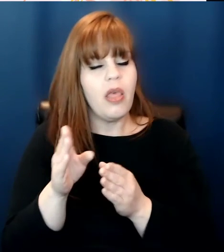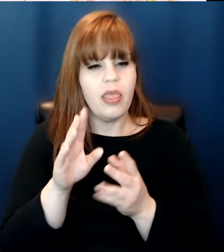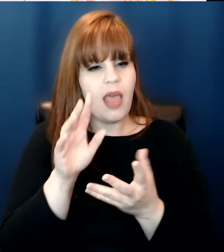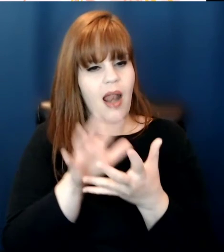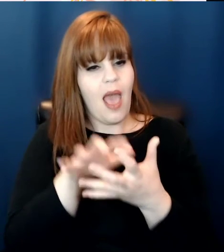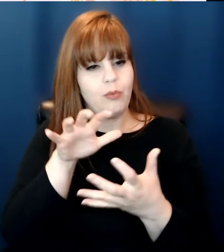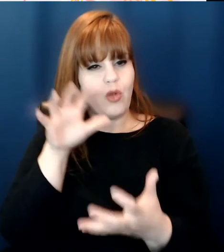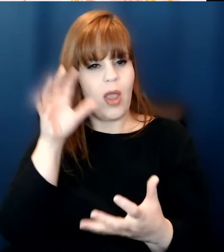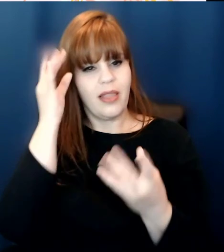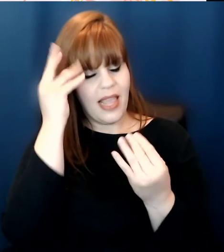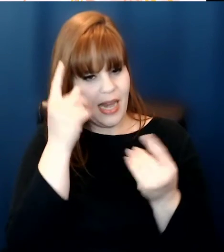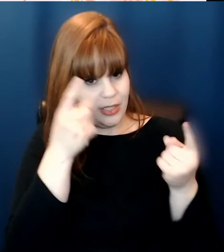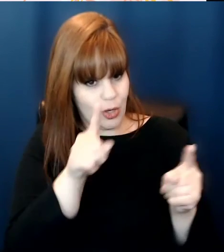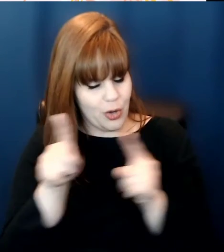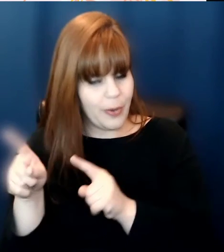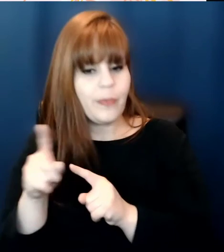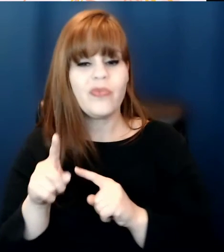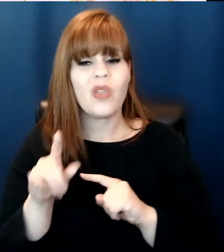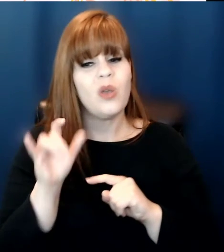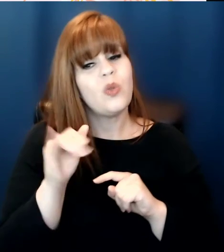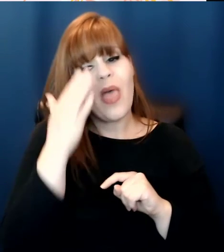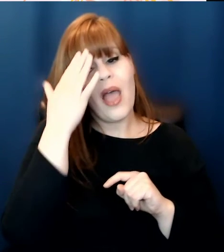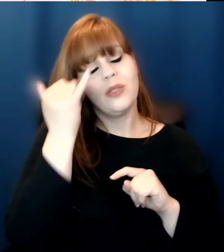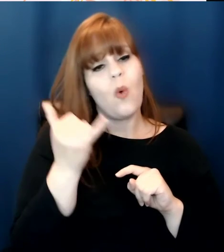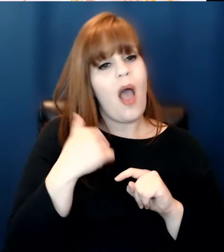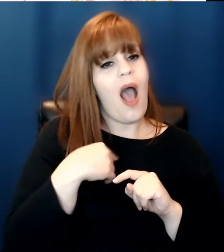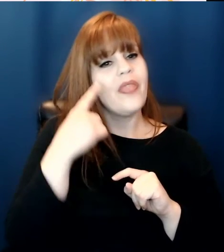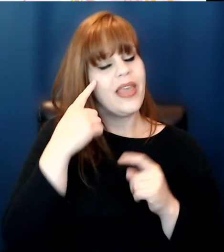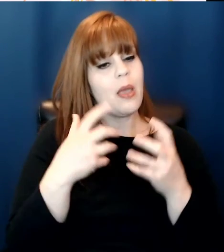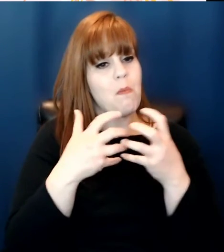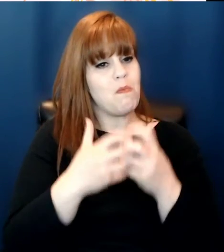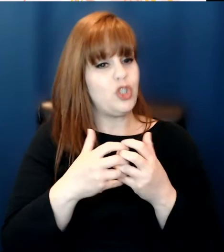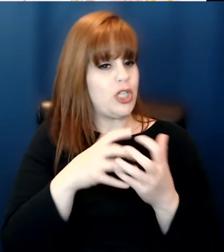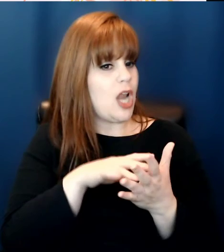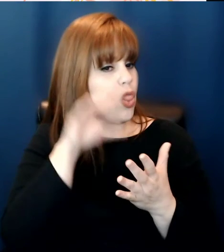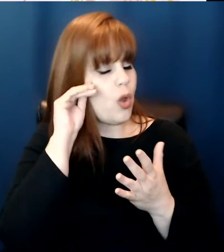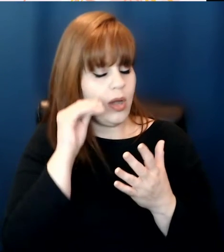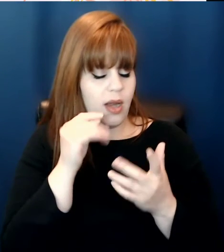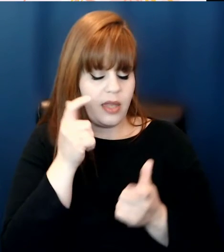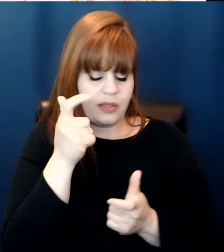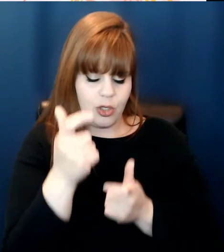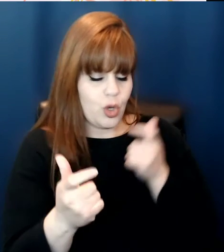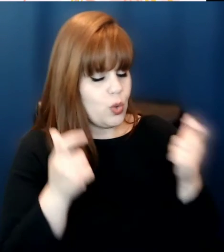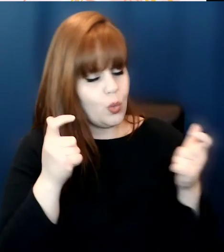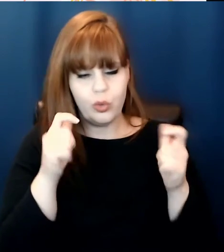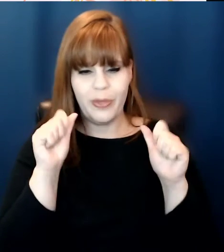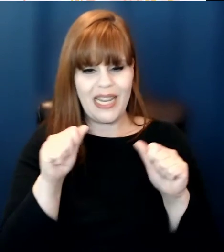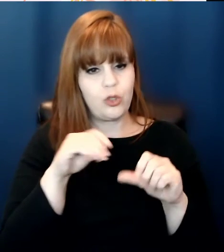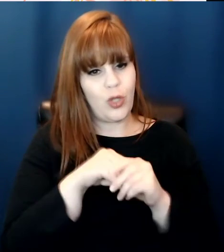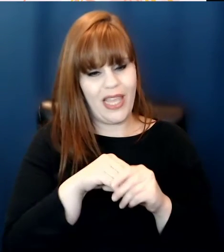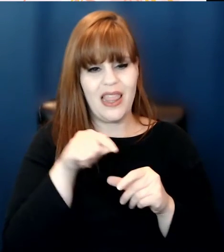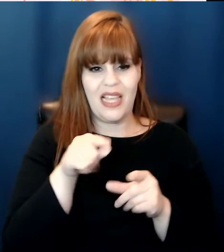thinking is occurring. And so that's why I think it has such a huge potential in this field,